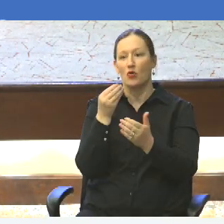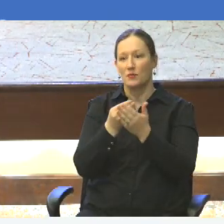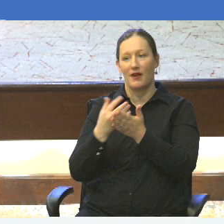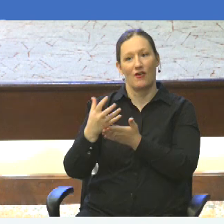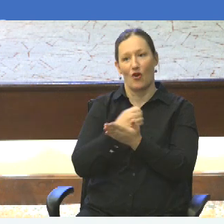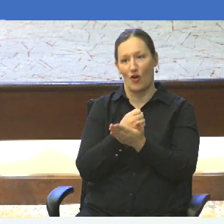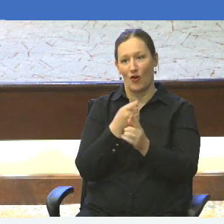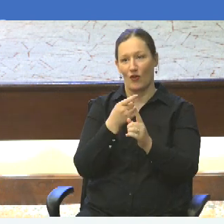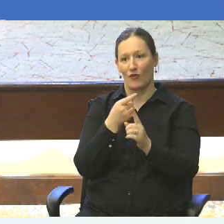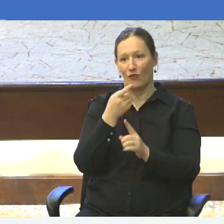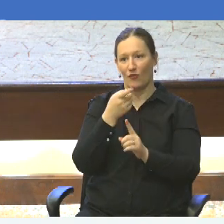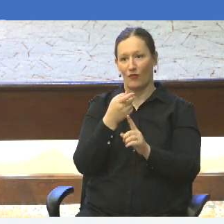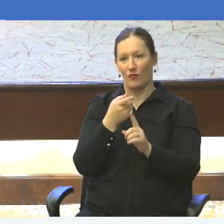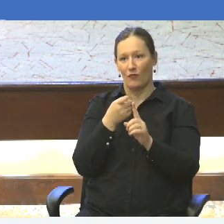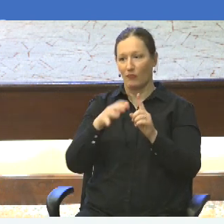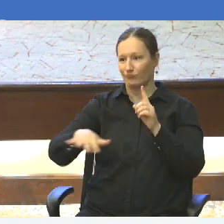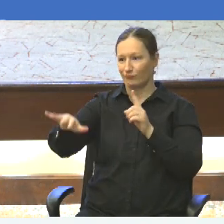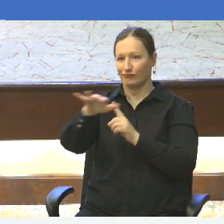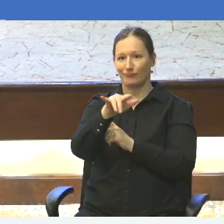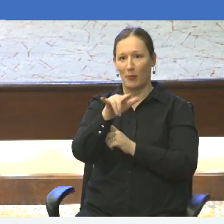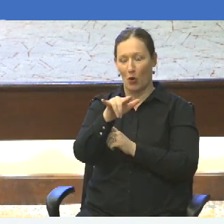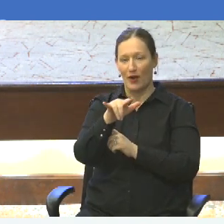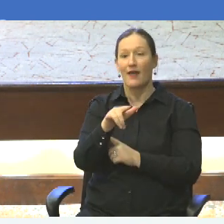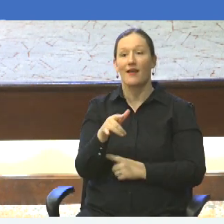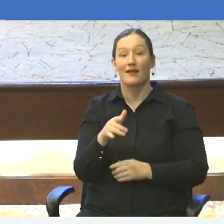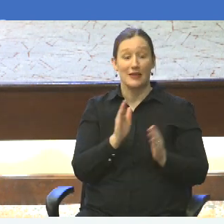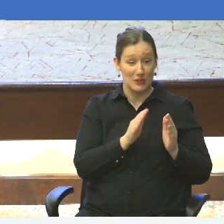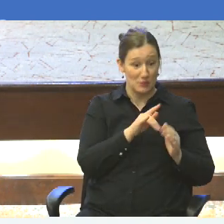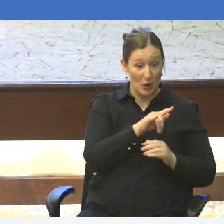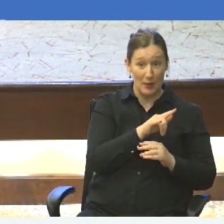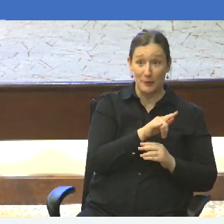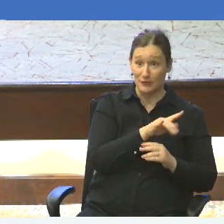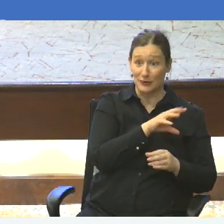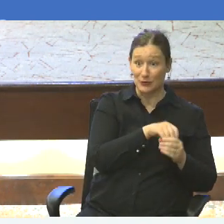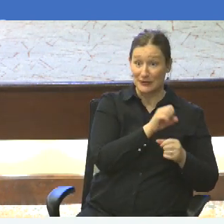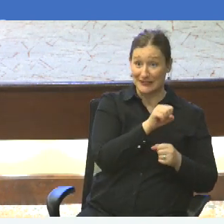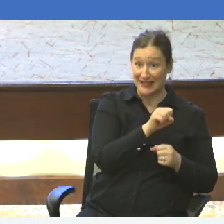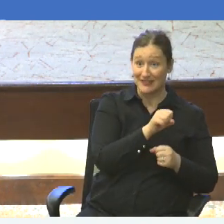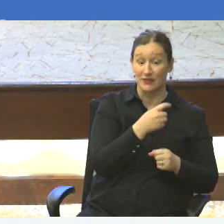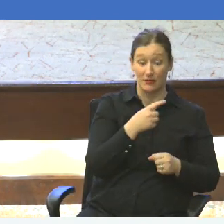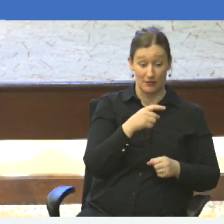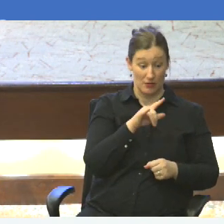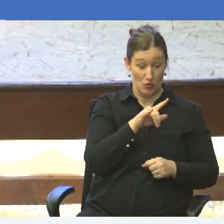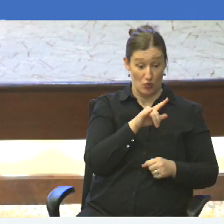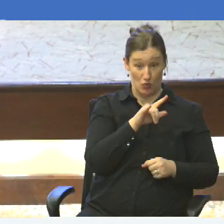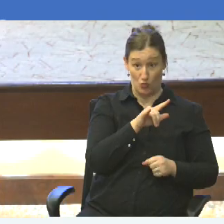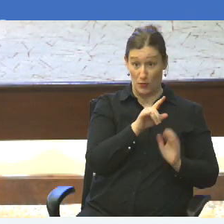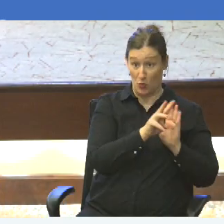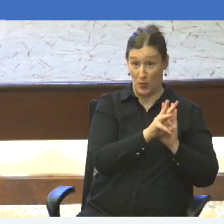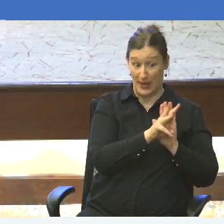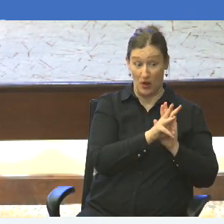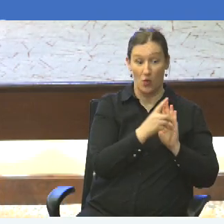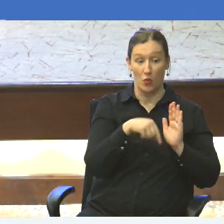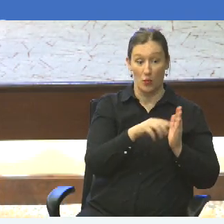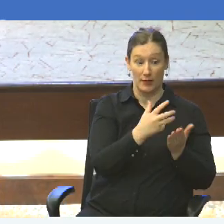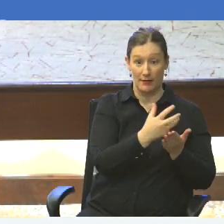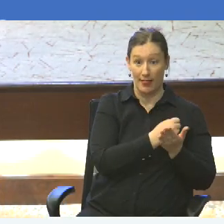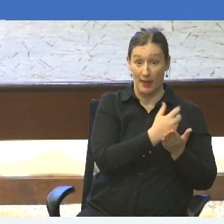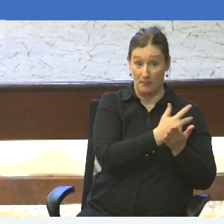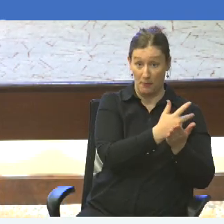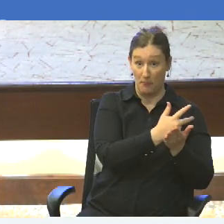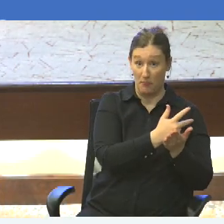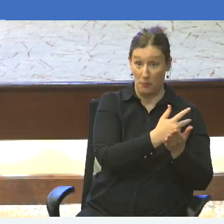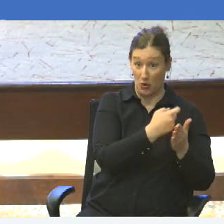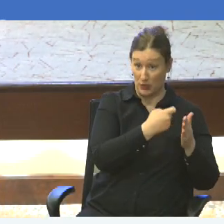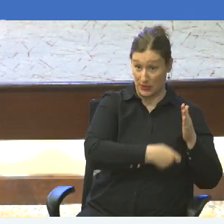airports. That is true of small airports, such as the Waco Regional Airport, if we were collecting parking revenue, to medium-sized airports,